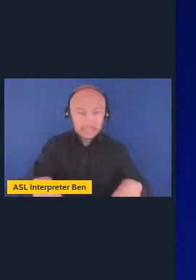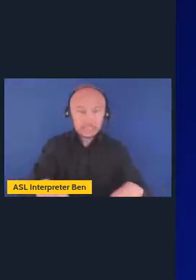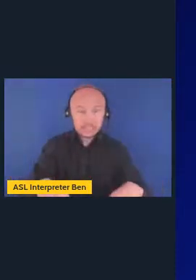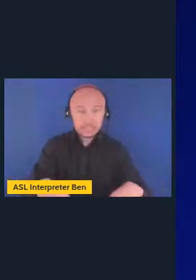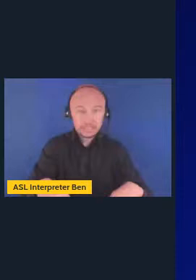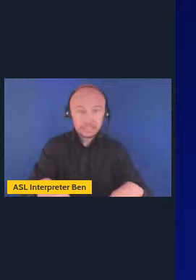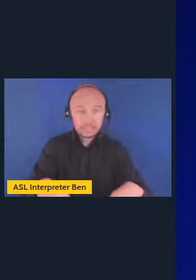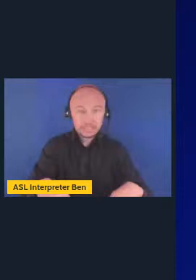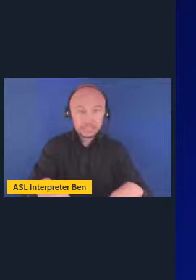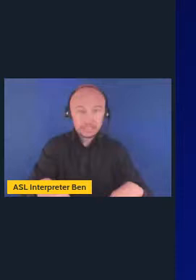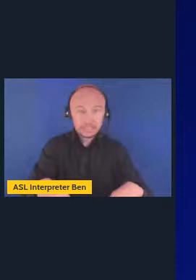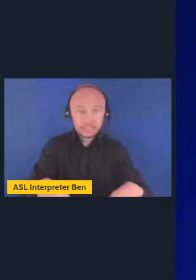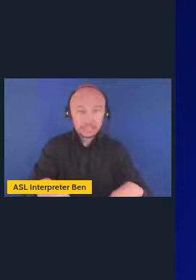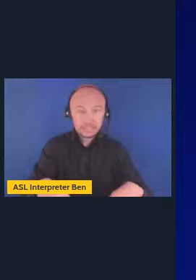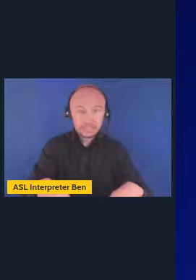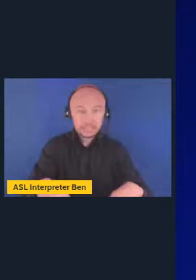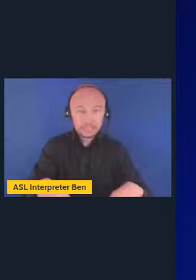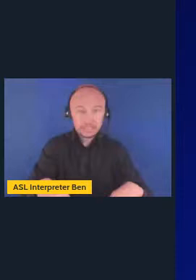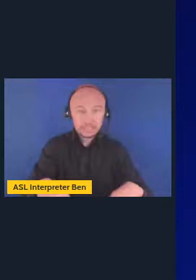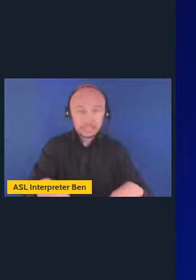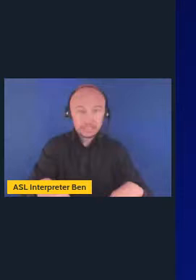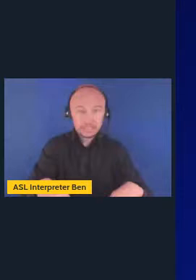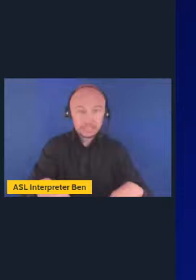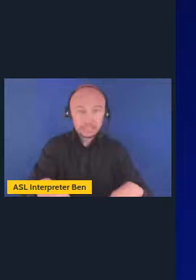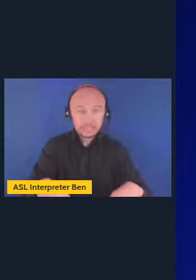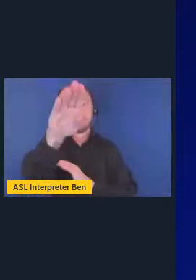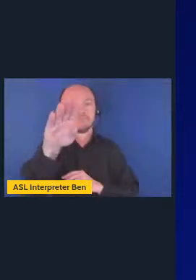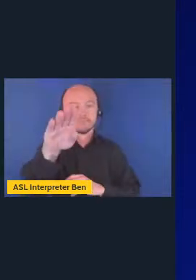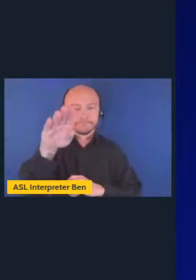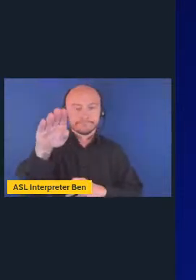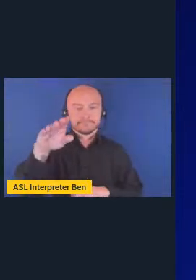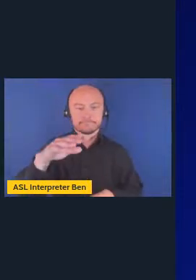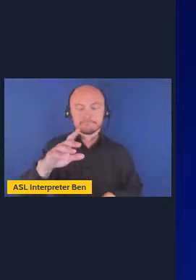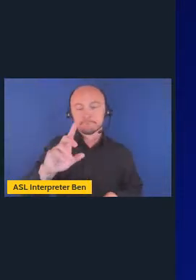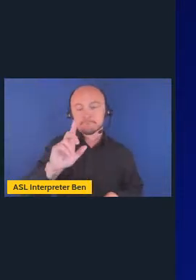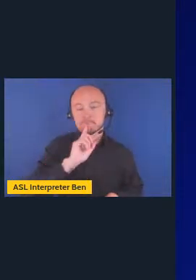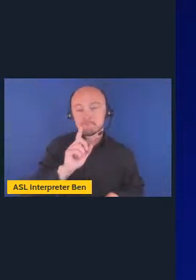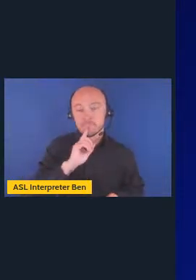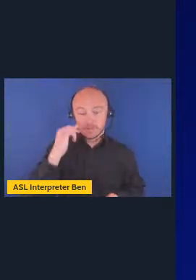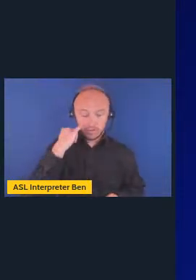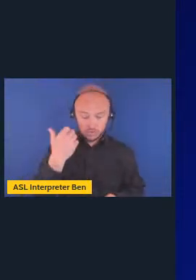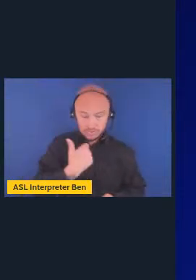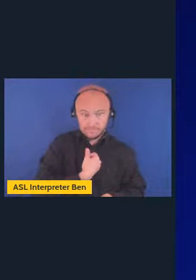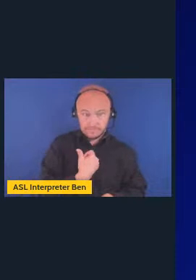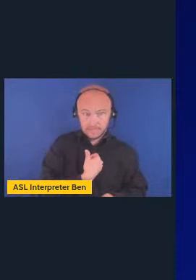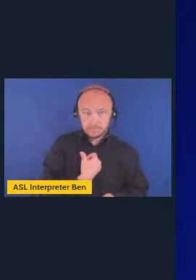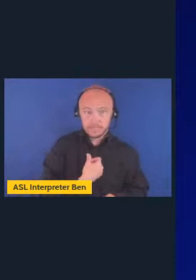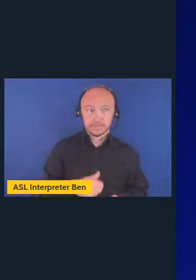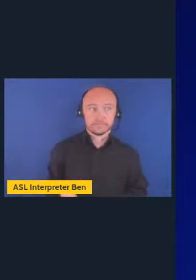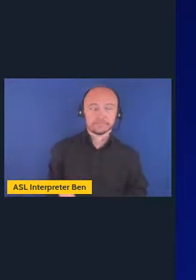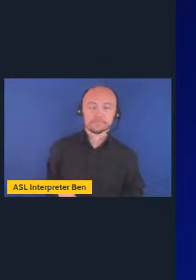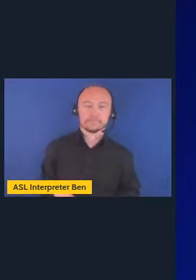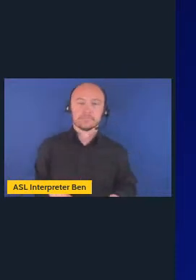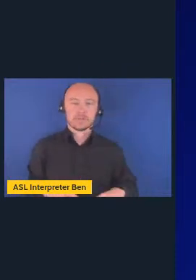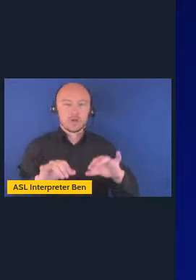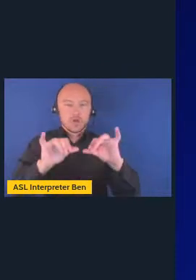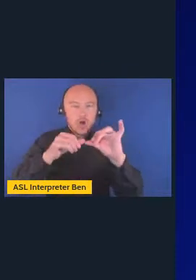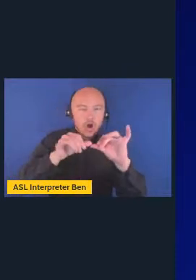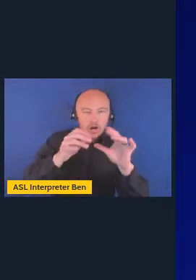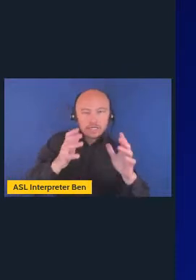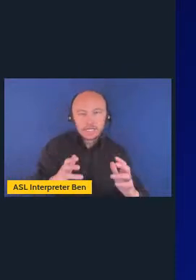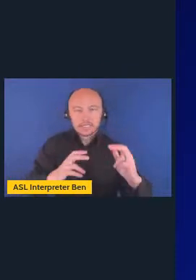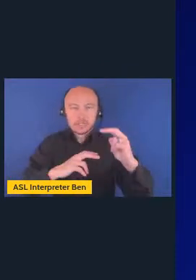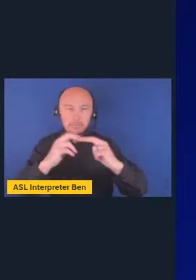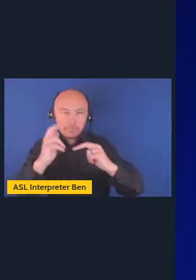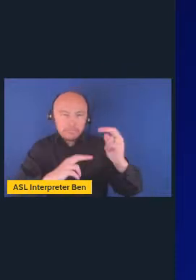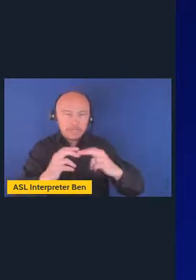communication points grows exponentially. Yeah, I'm sure if you're anything like me, when you're architecting and building systems on